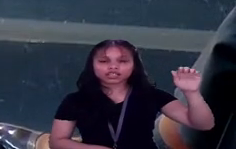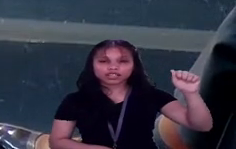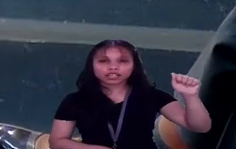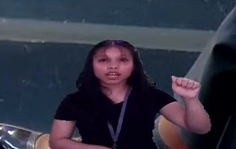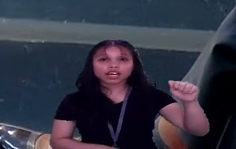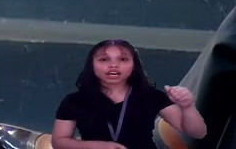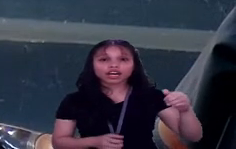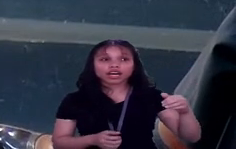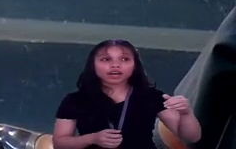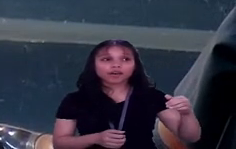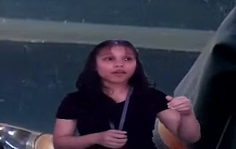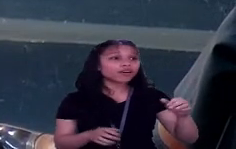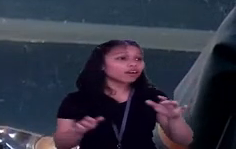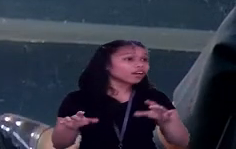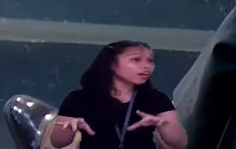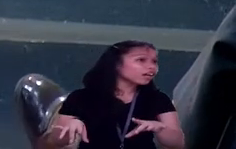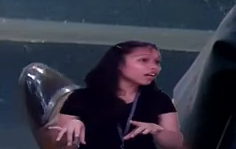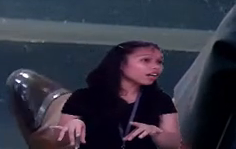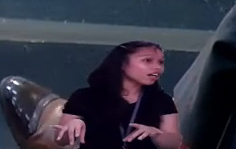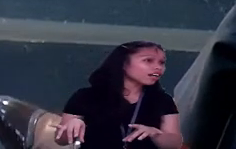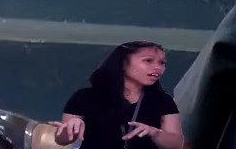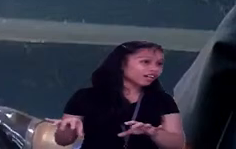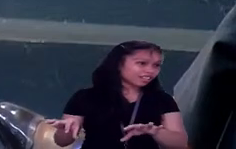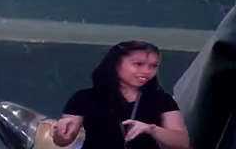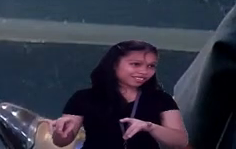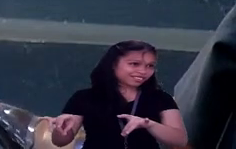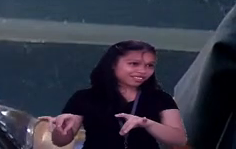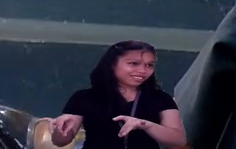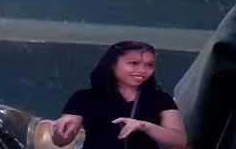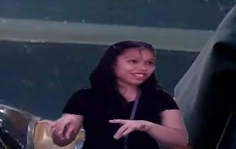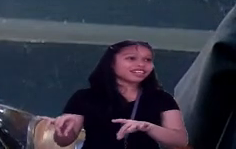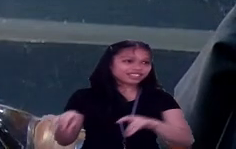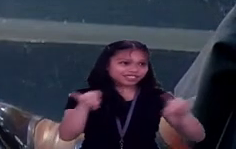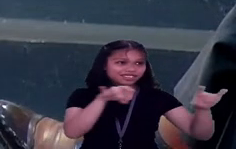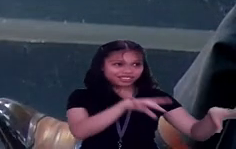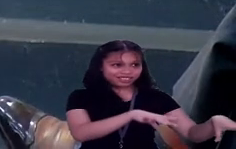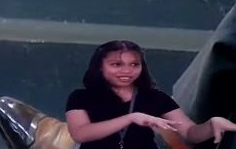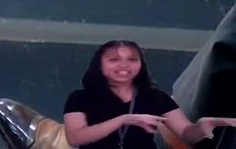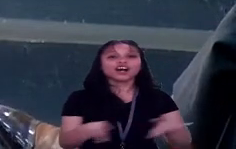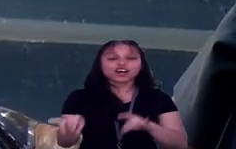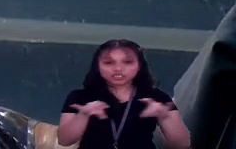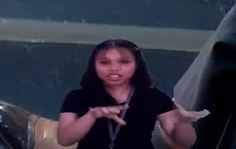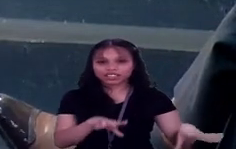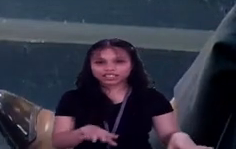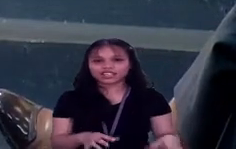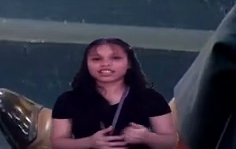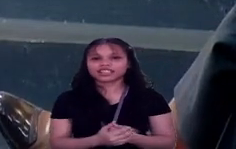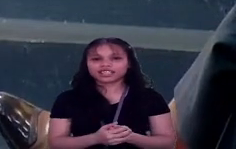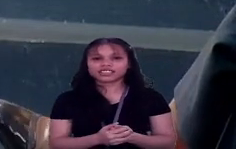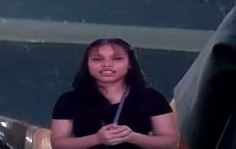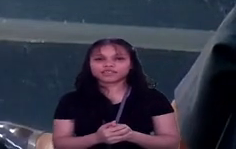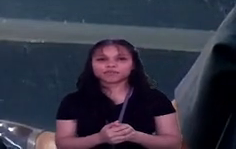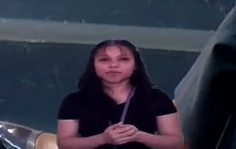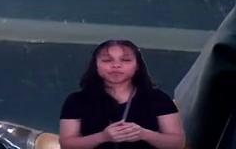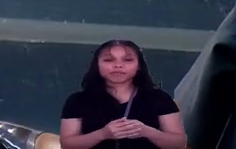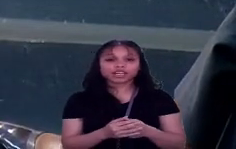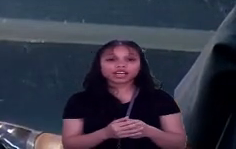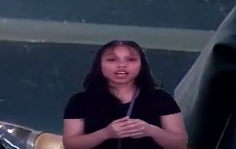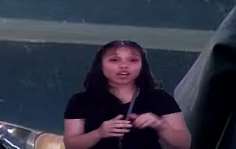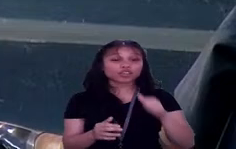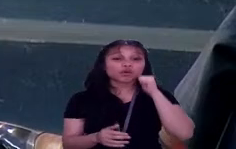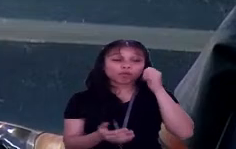because we have to leave tomorrow before lunch to catch up with our midweek service together with my pastor. So thank you, Pastor, for the